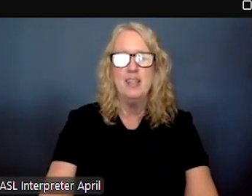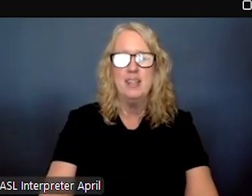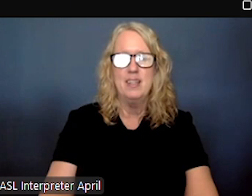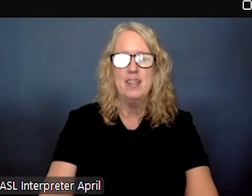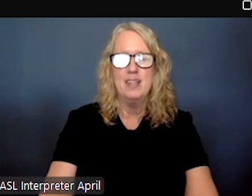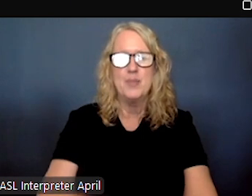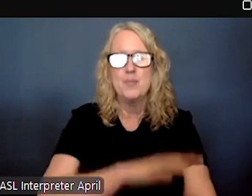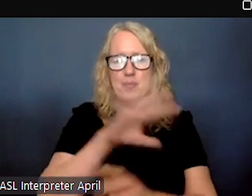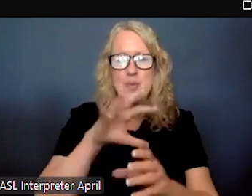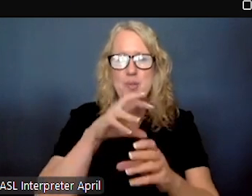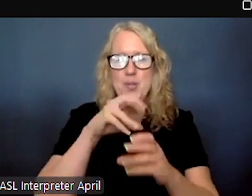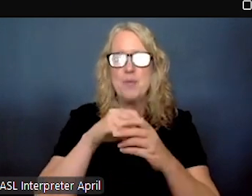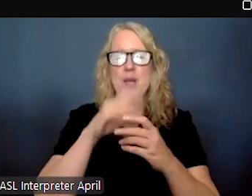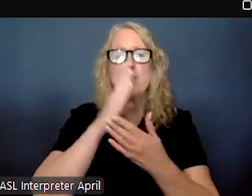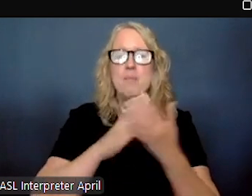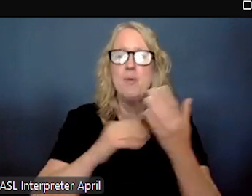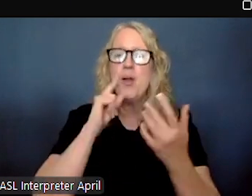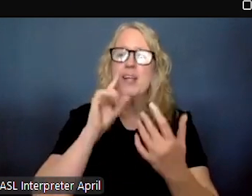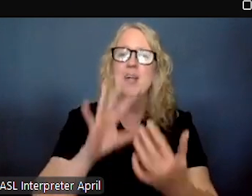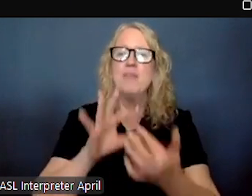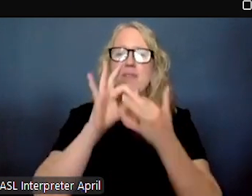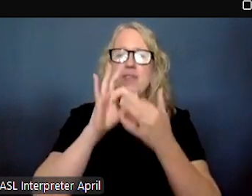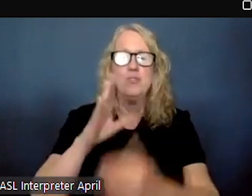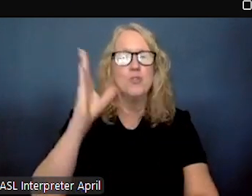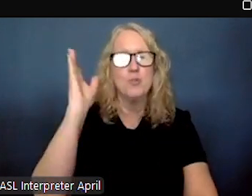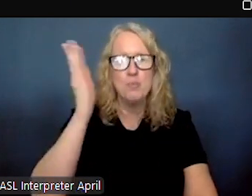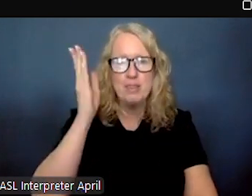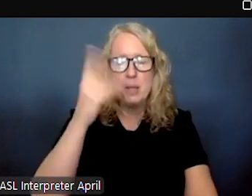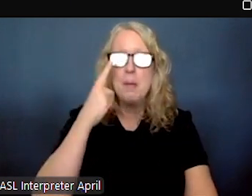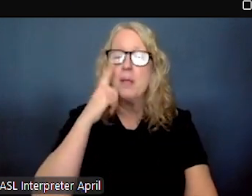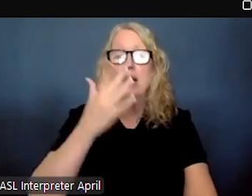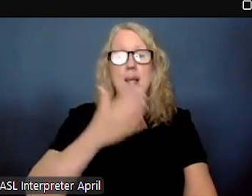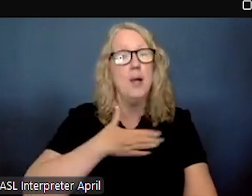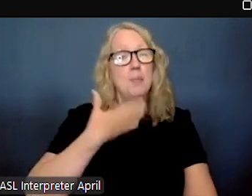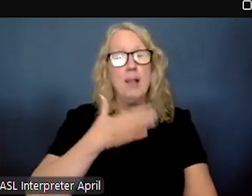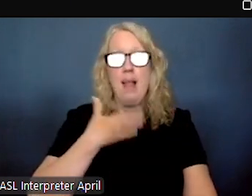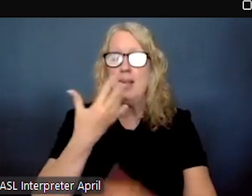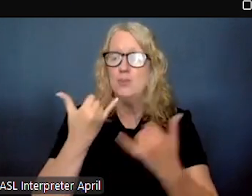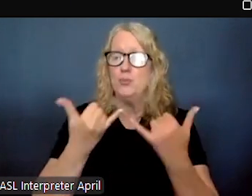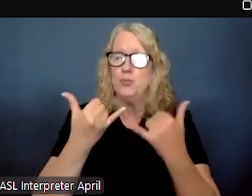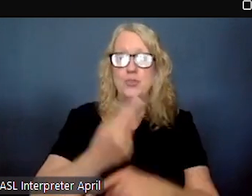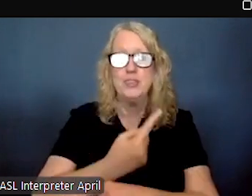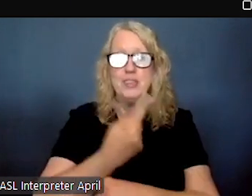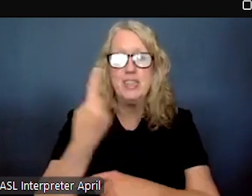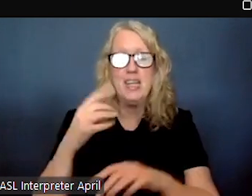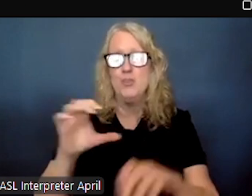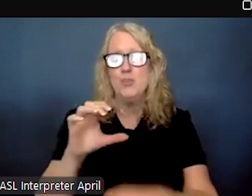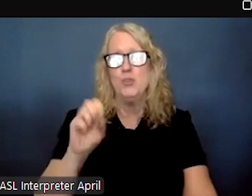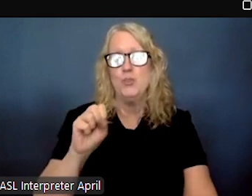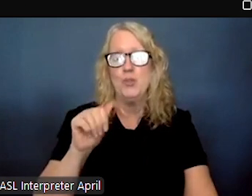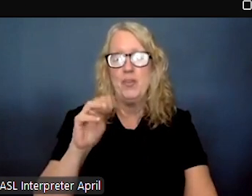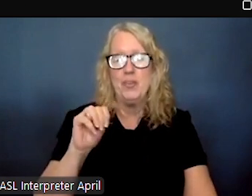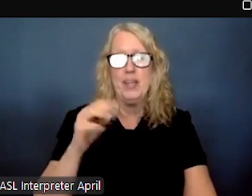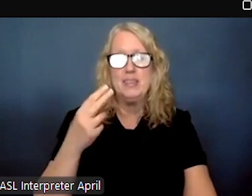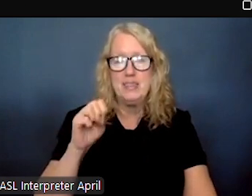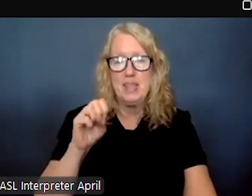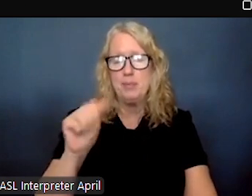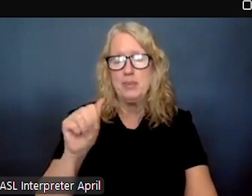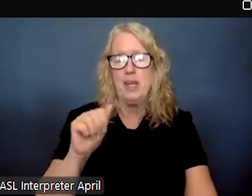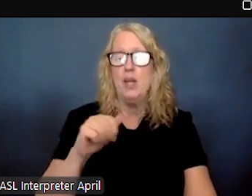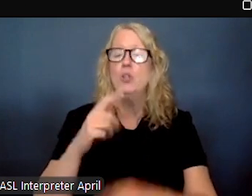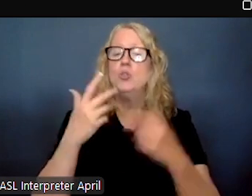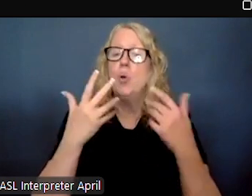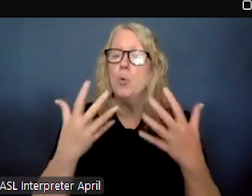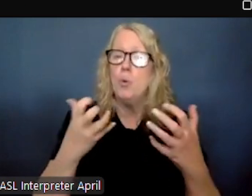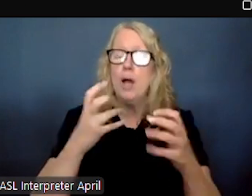being part of the featured presentation, and glad to be on today to do the SAMHSA update. Main thing that I